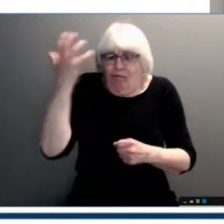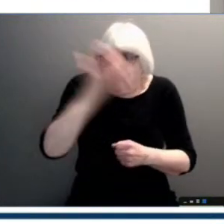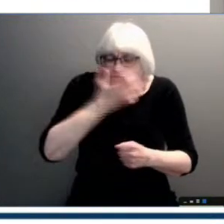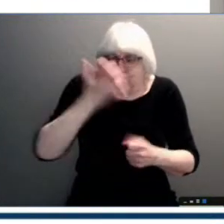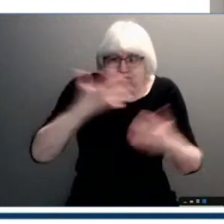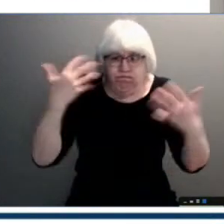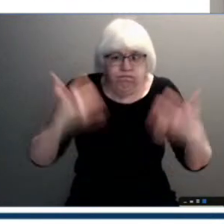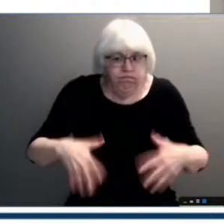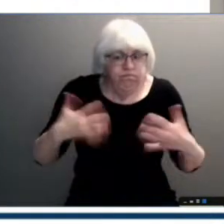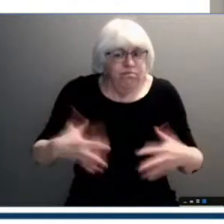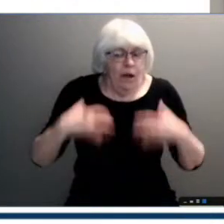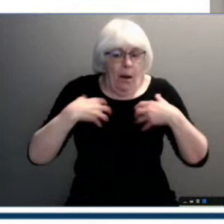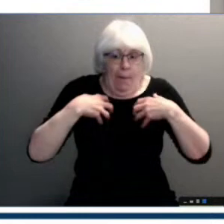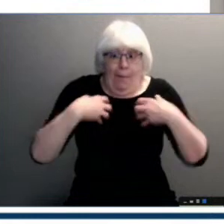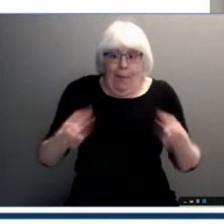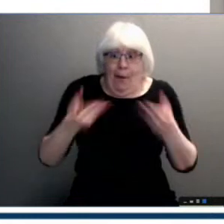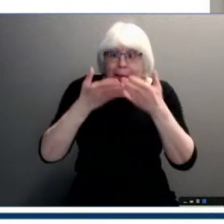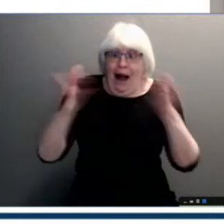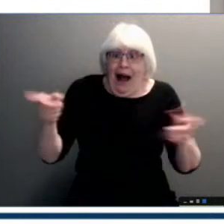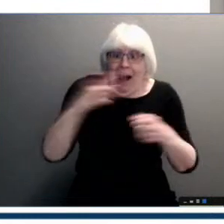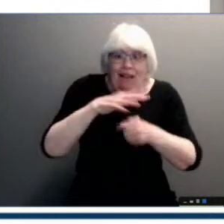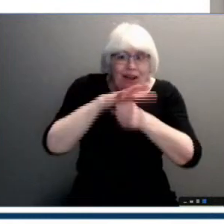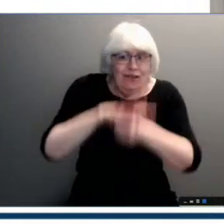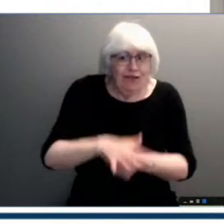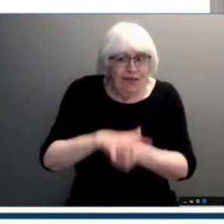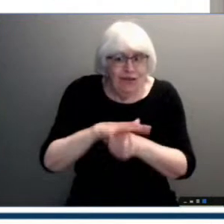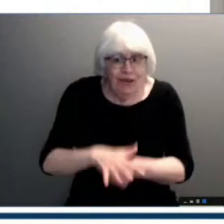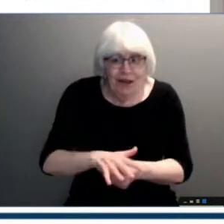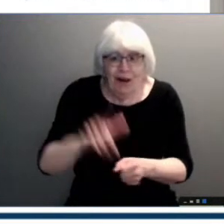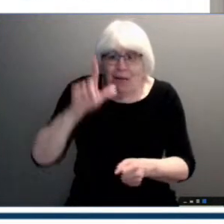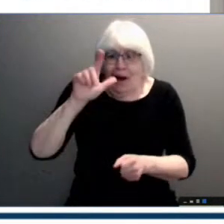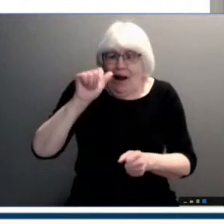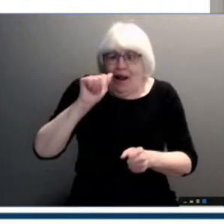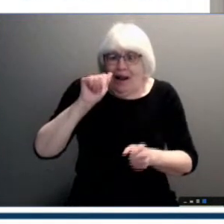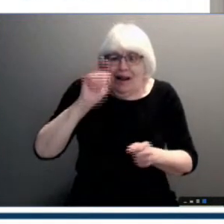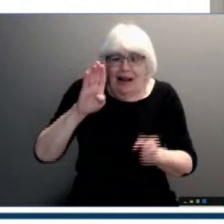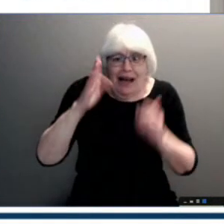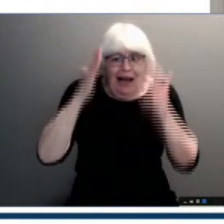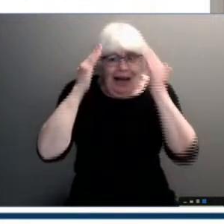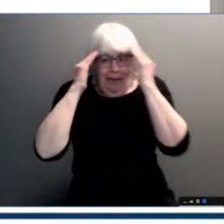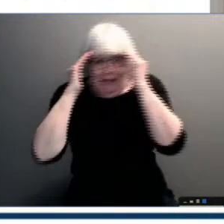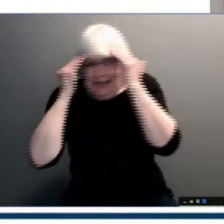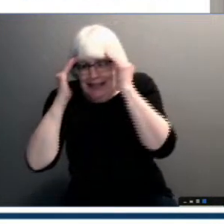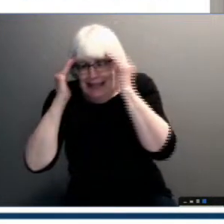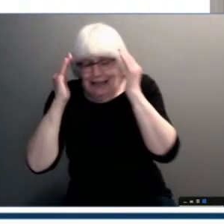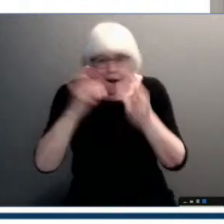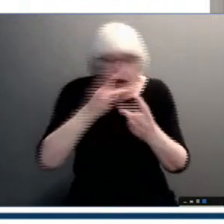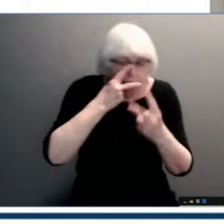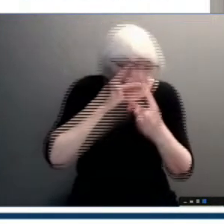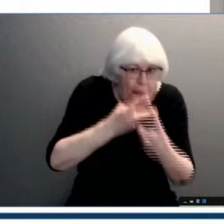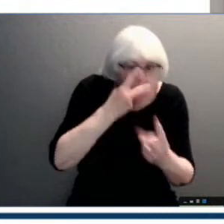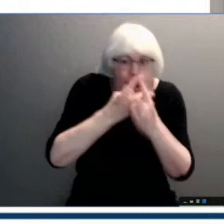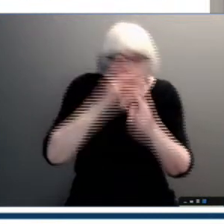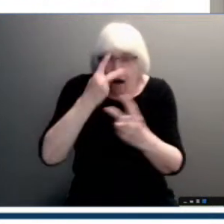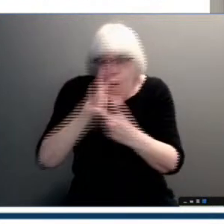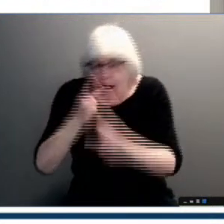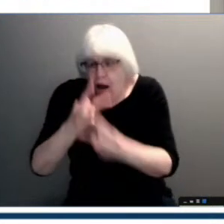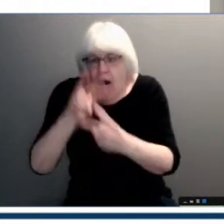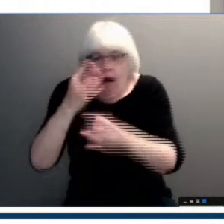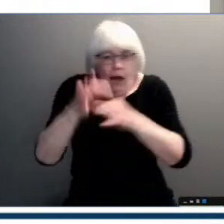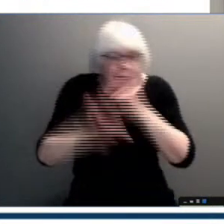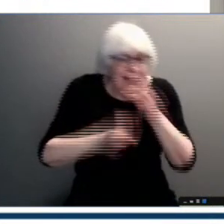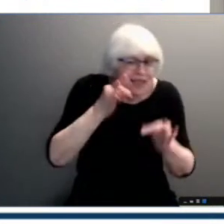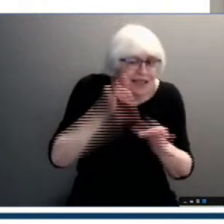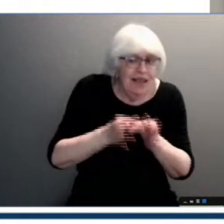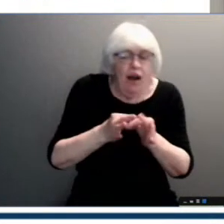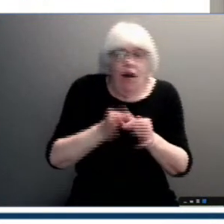our dedicated lab professionals. They are doing amazing work under extraordinary circumstances, and I want to thank each